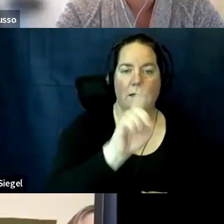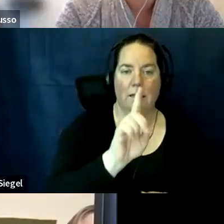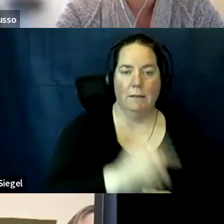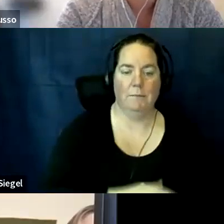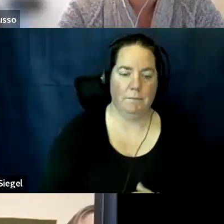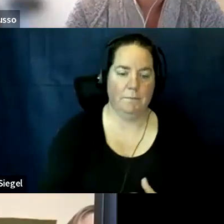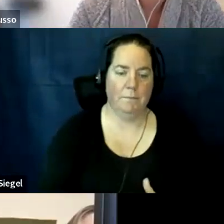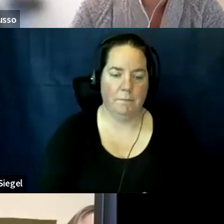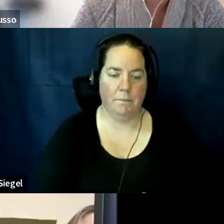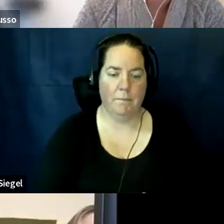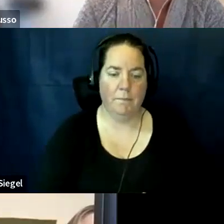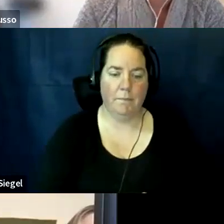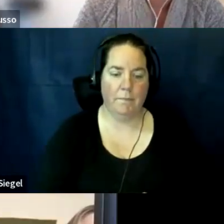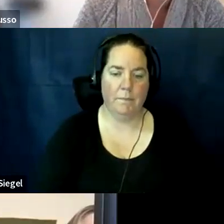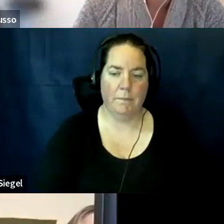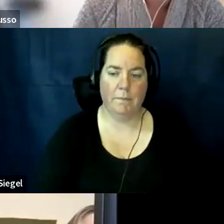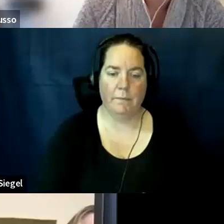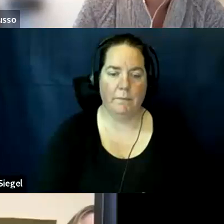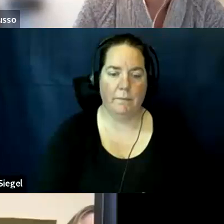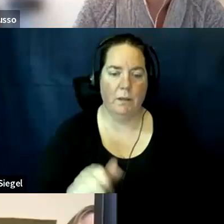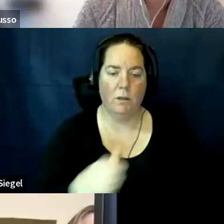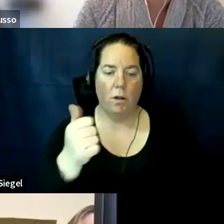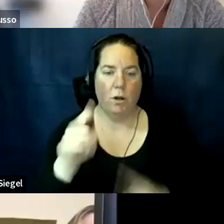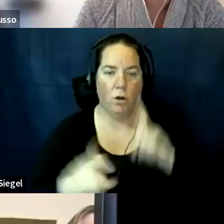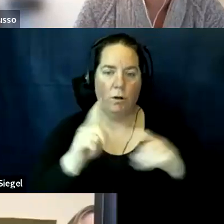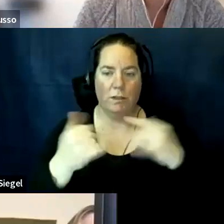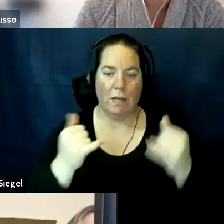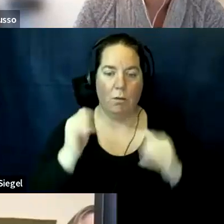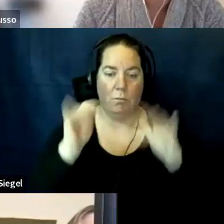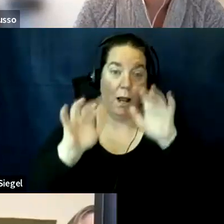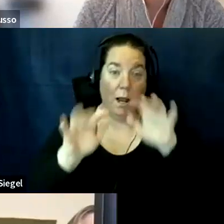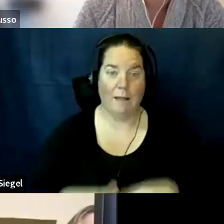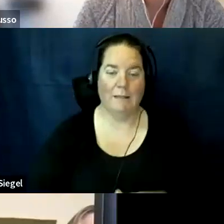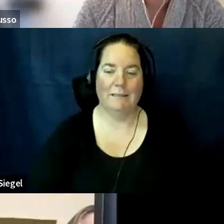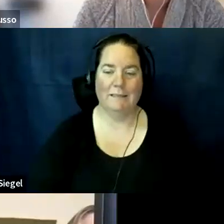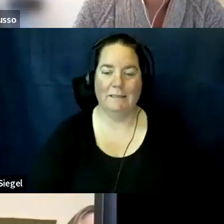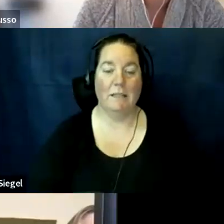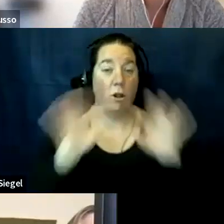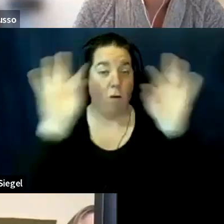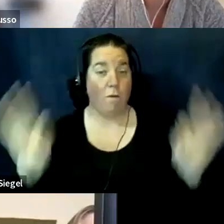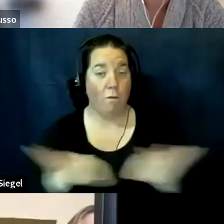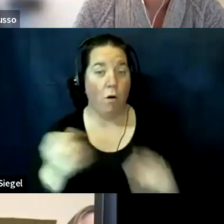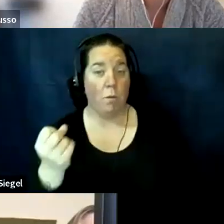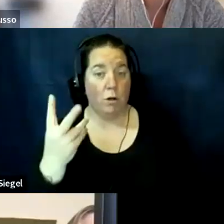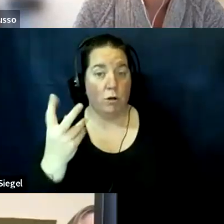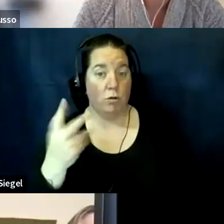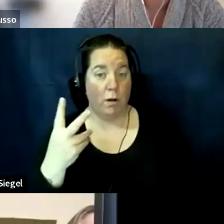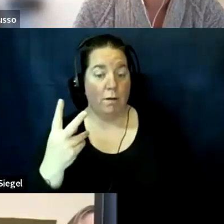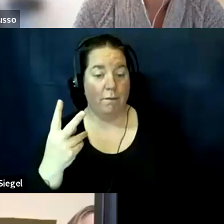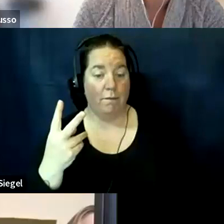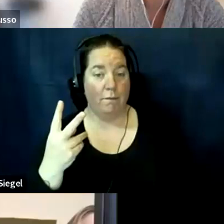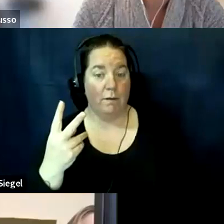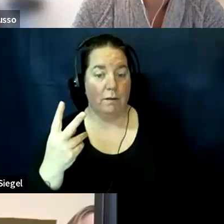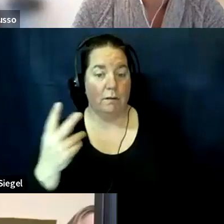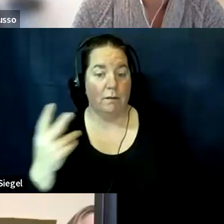that. Thank you. We've got some other questions coming in. Now they're rolling in. Is the Form 12 in addition to other